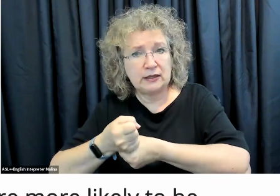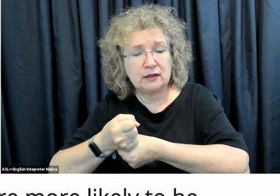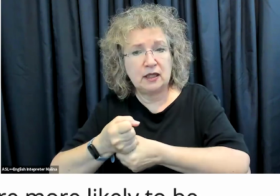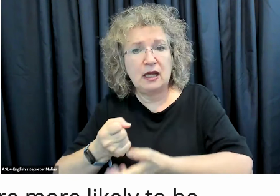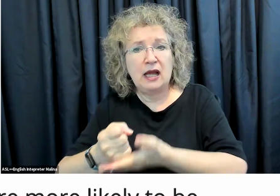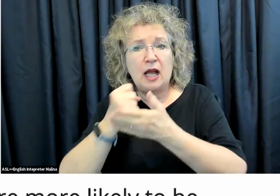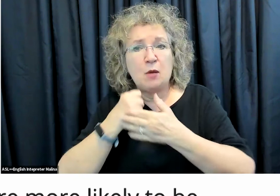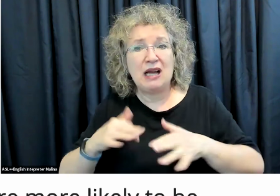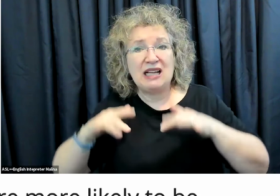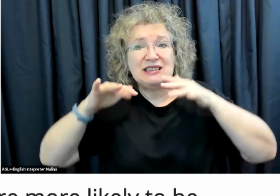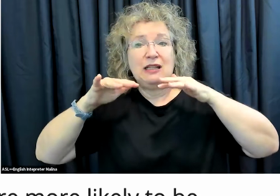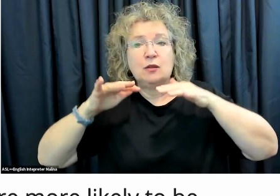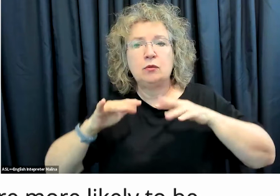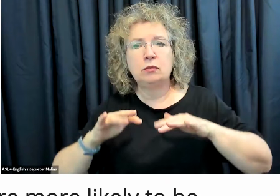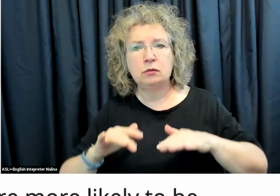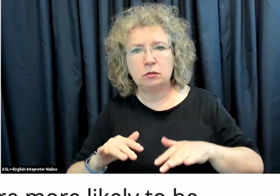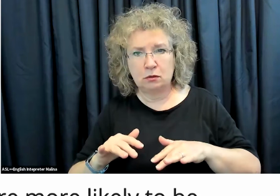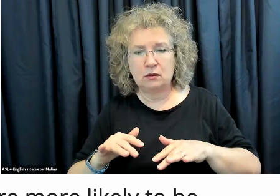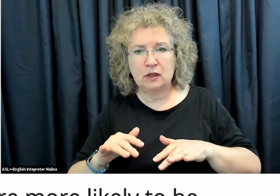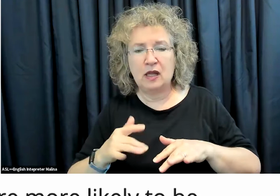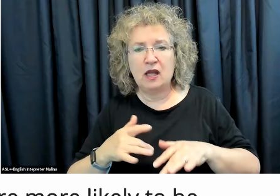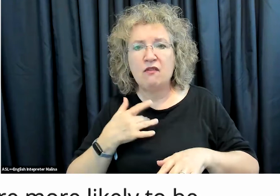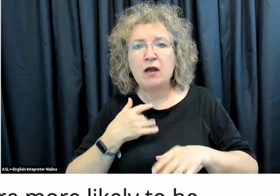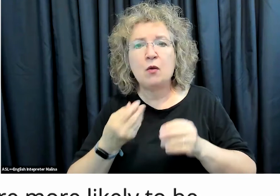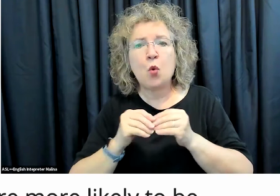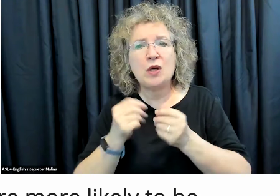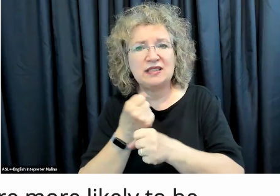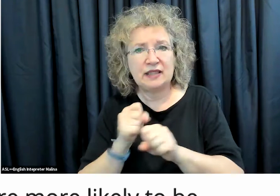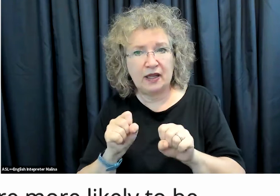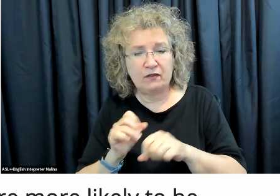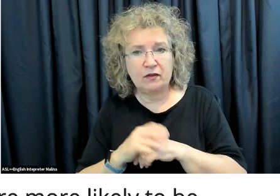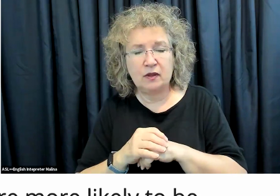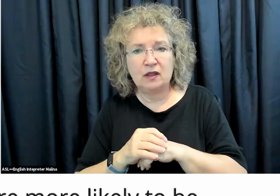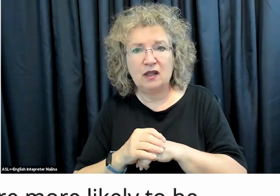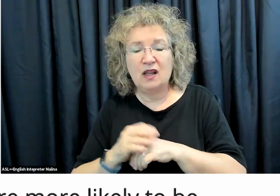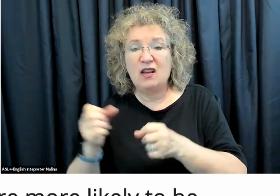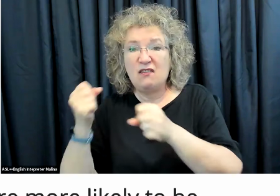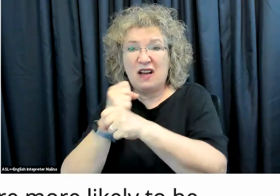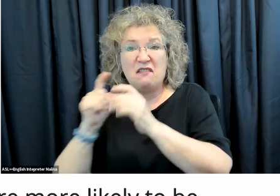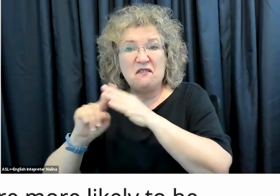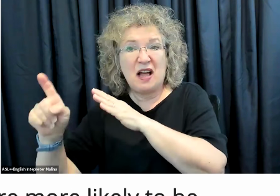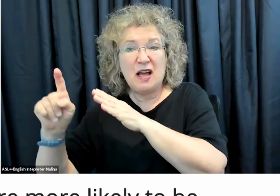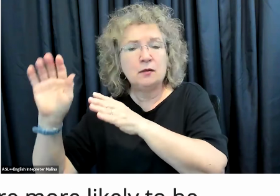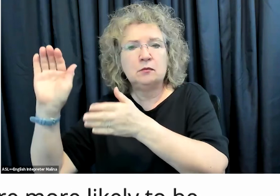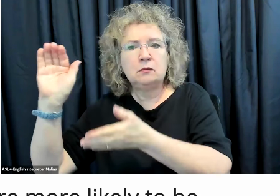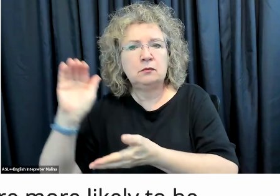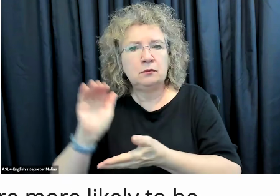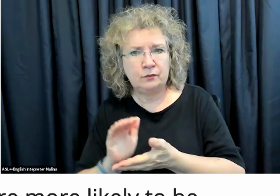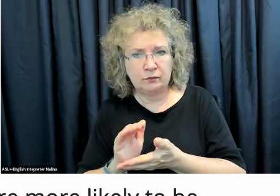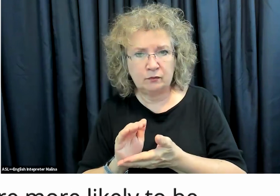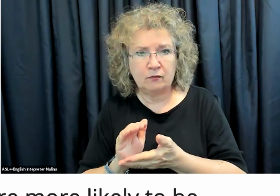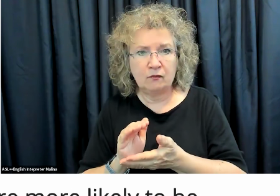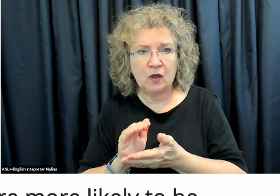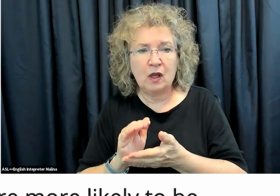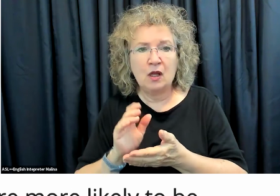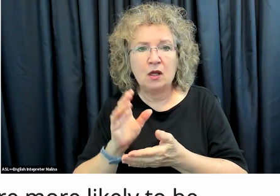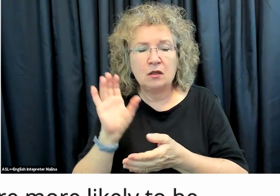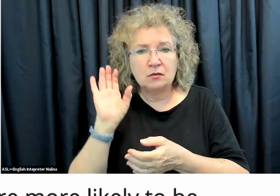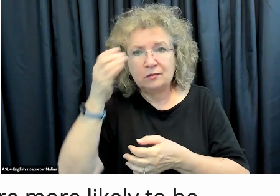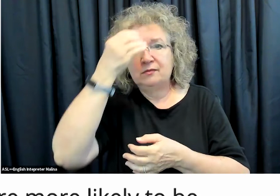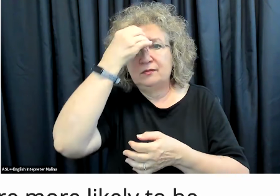collectively move us out of that fight or flight mode and get us into our problem-solving skills, long-term forward thinking,